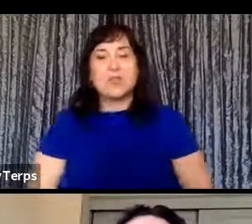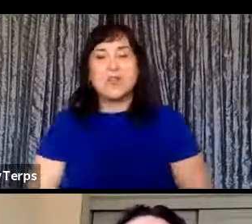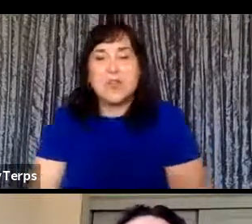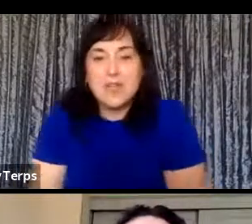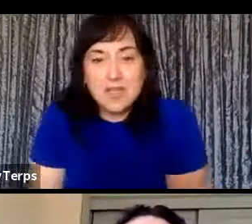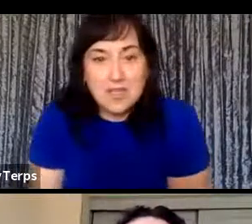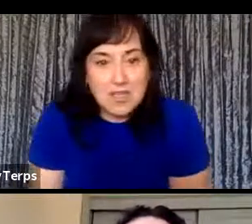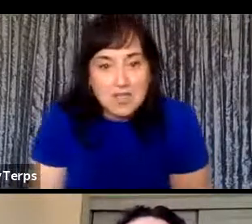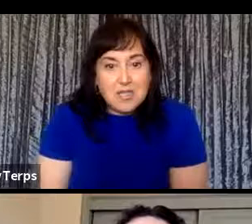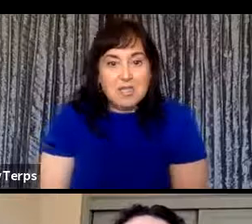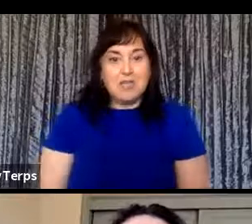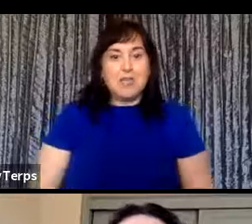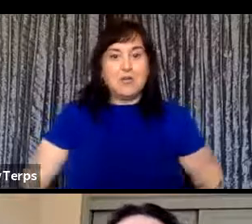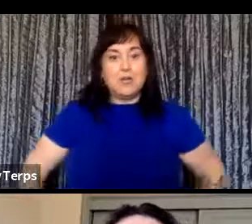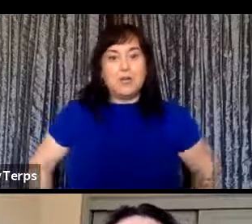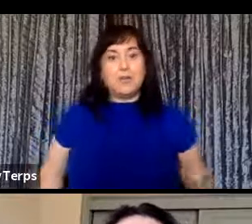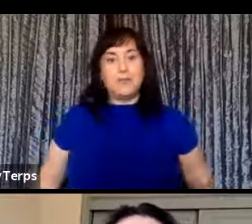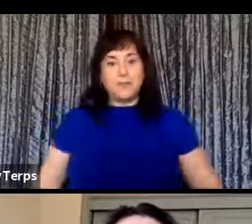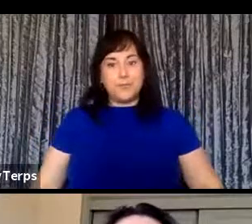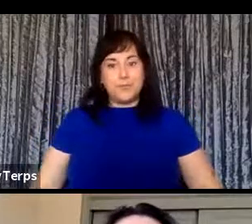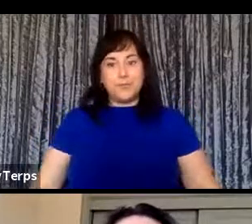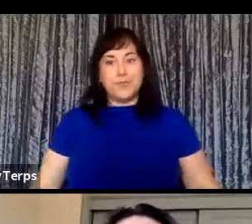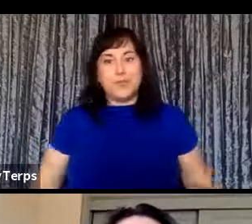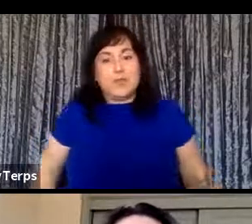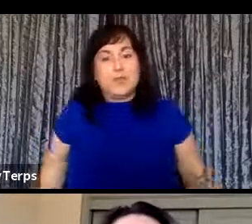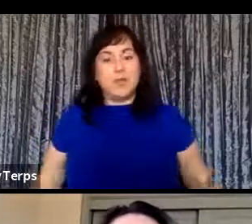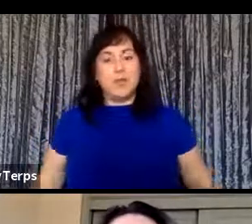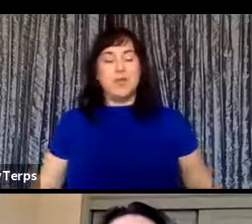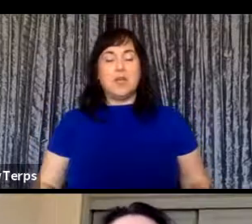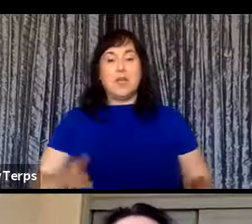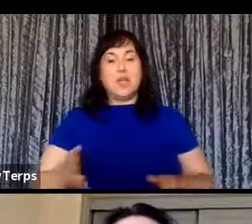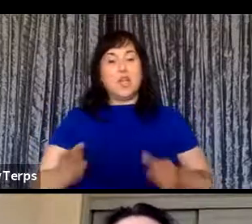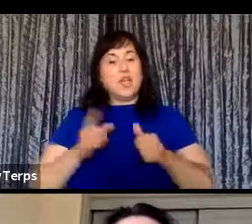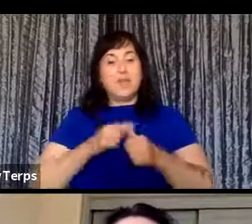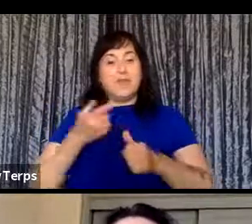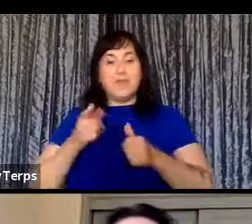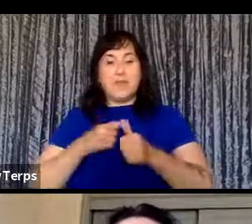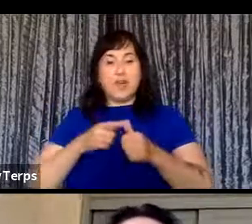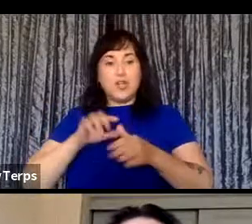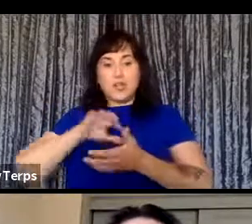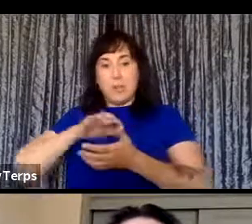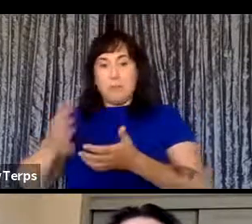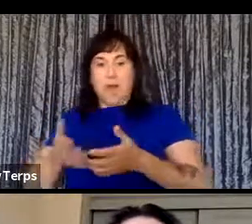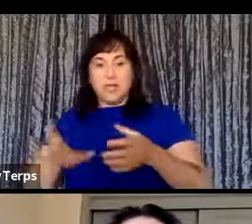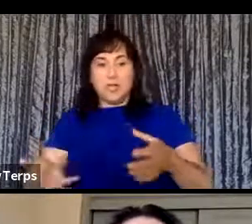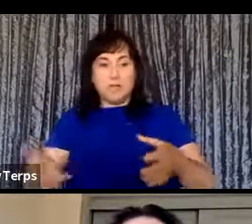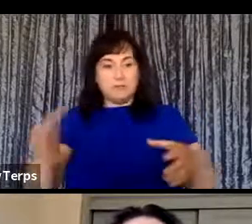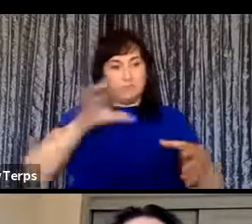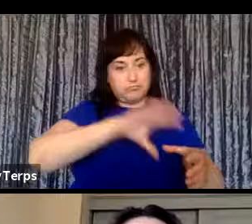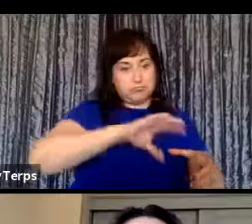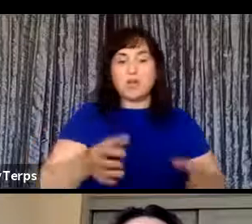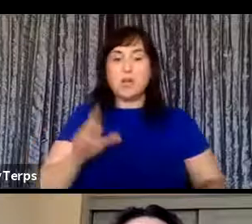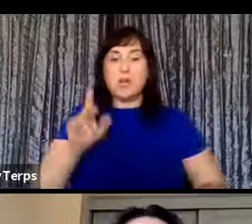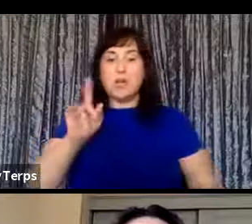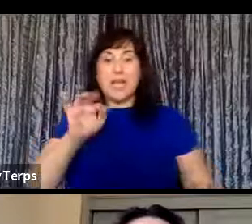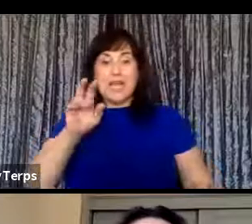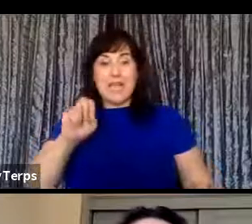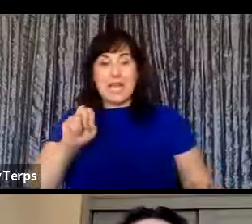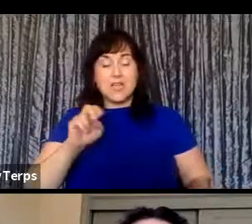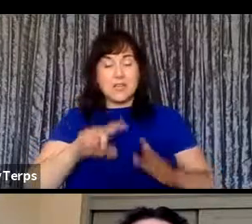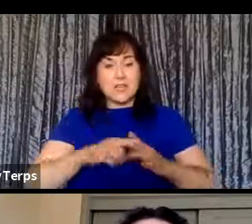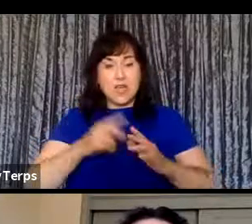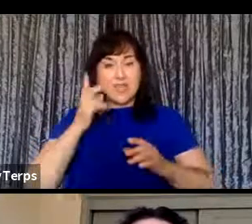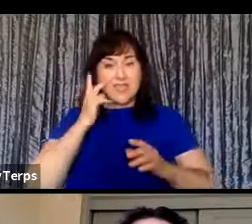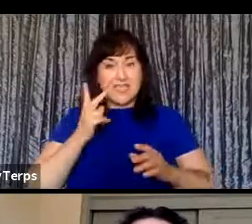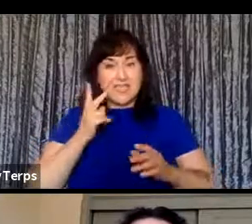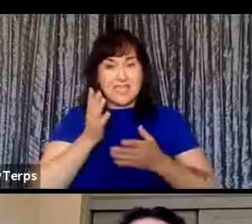get the chocolate out of the way. You're adding your first pile in. As you add in your first pile, Kate, you're going to start seeing some of the chocolate around